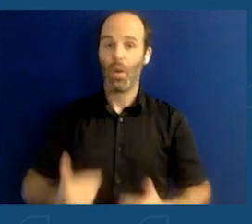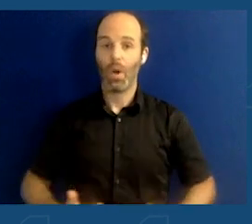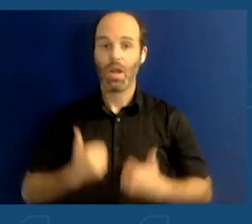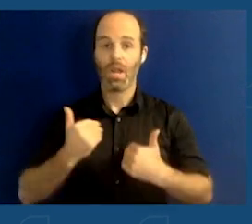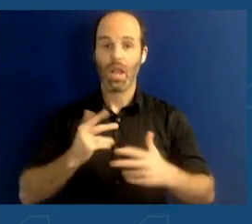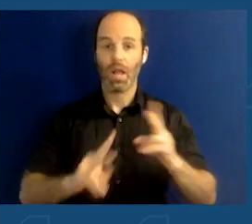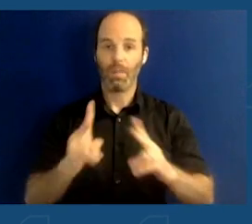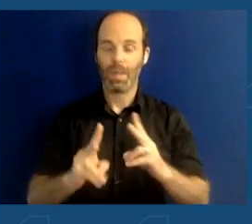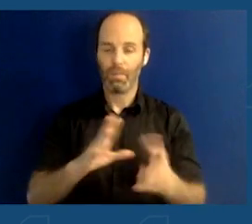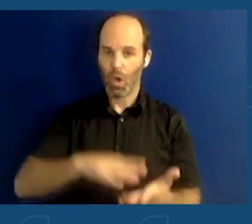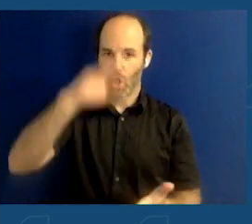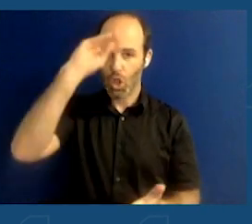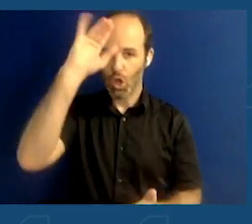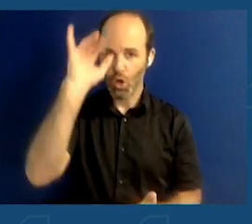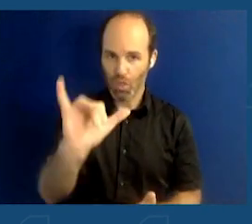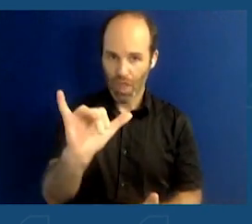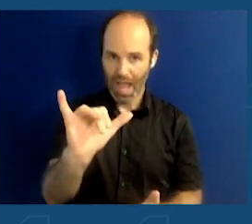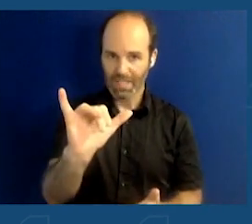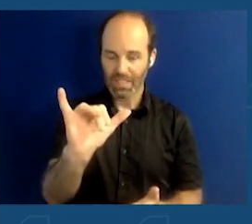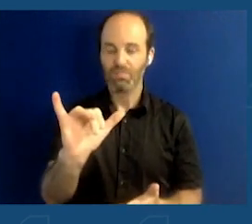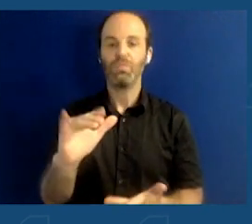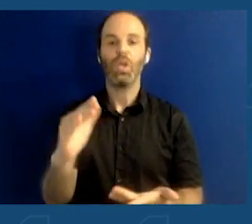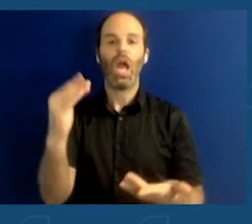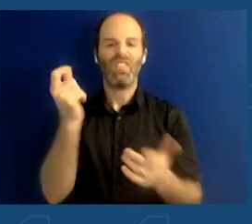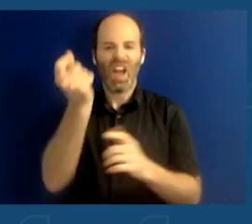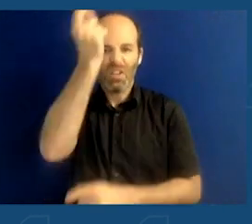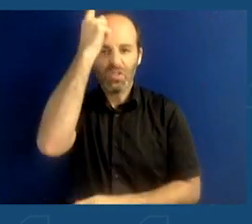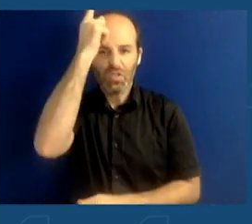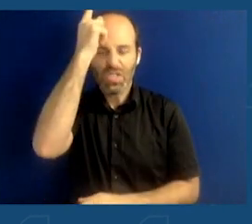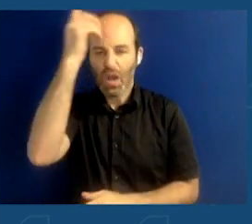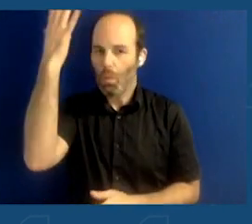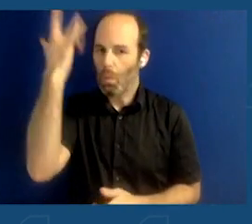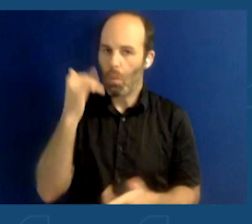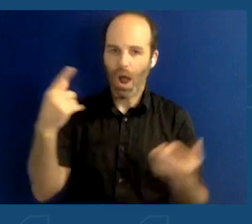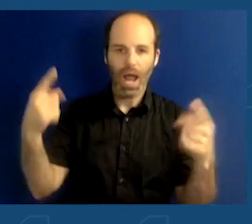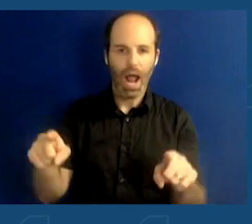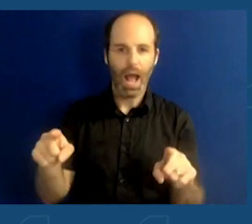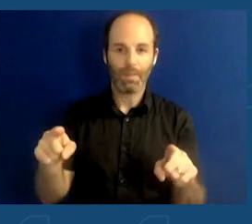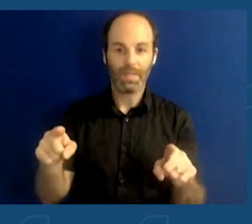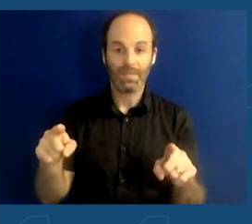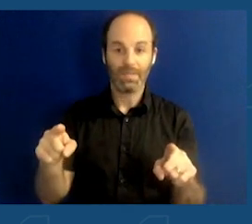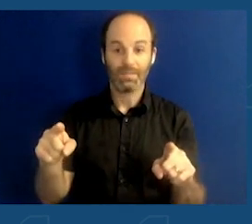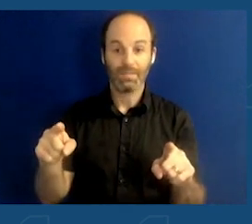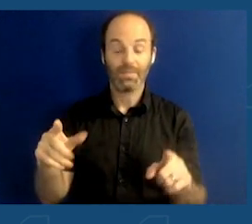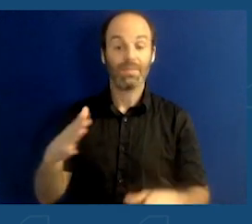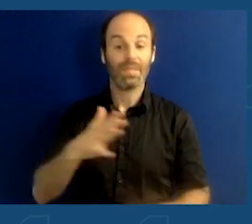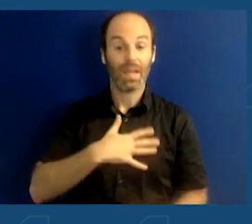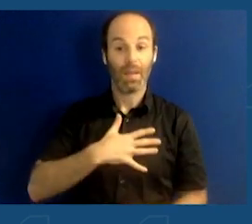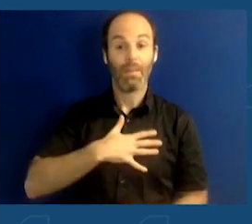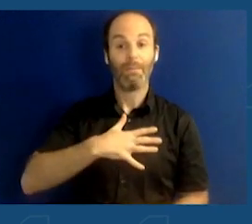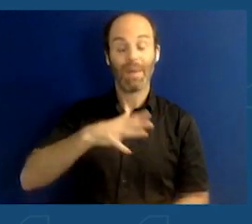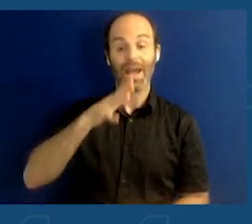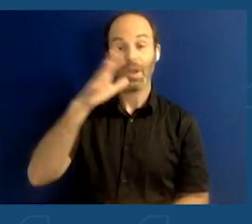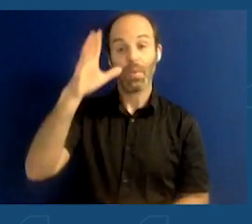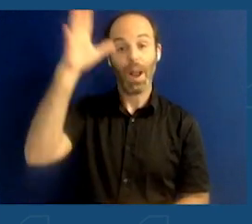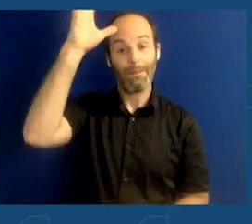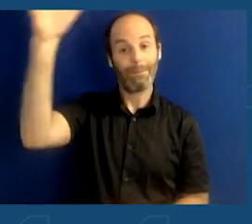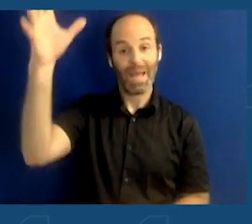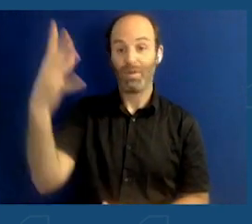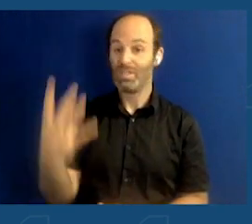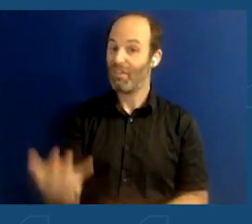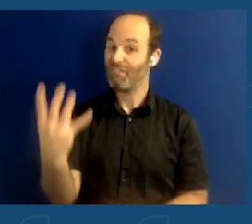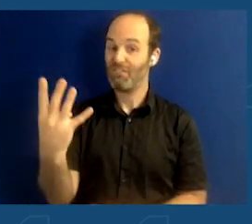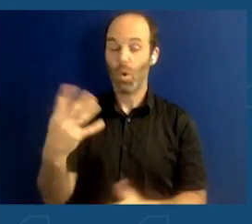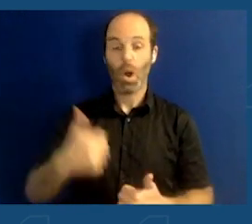it and understand it. As a grandchild of 4 Holocaust survivors, I